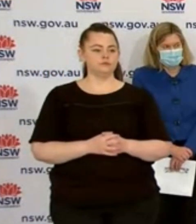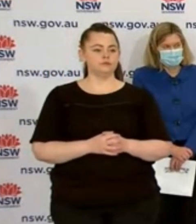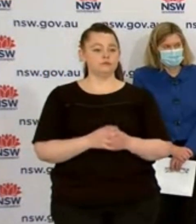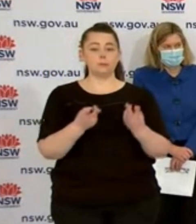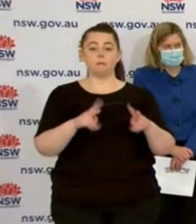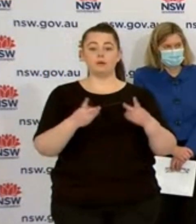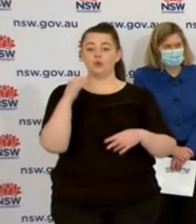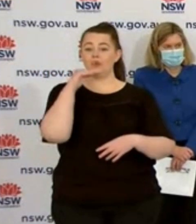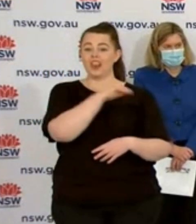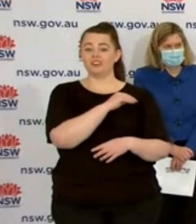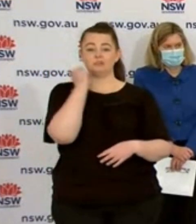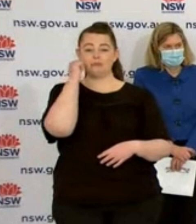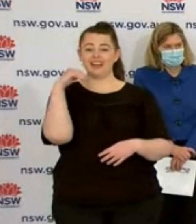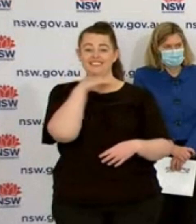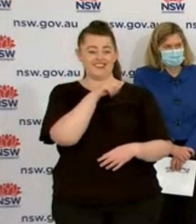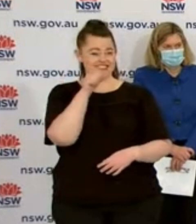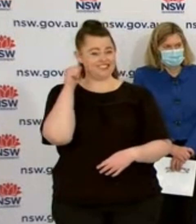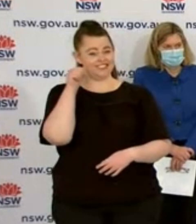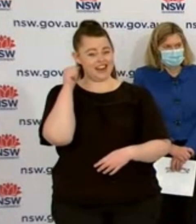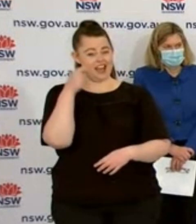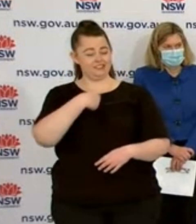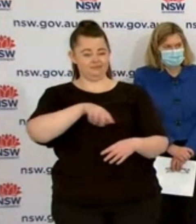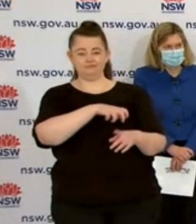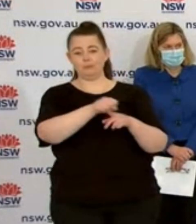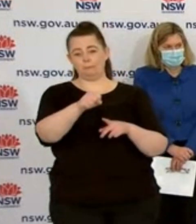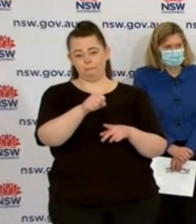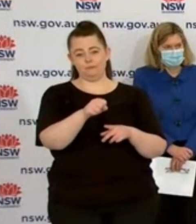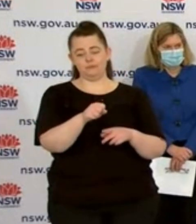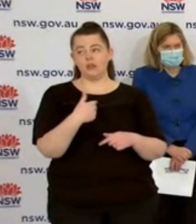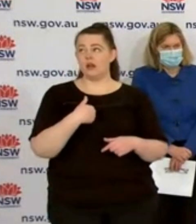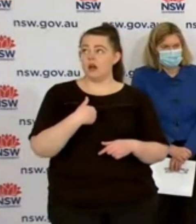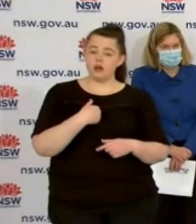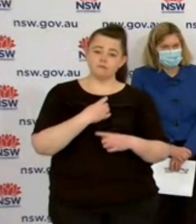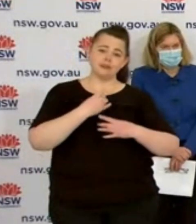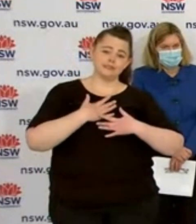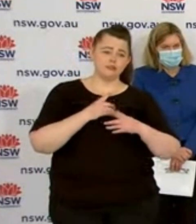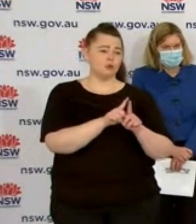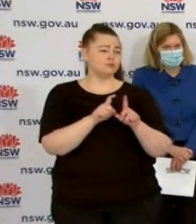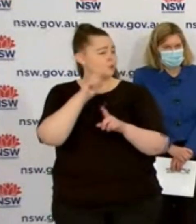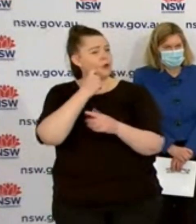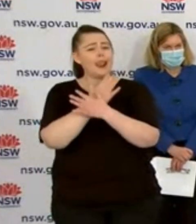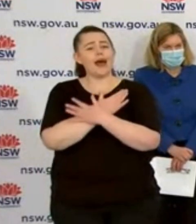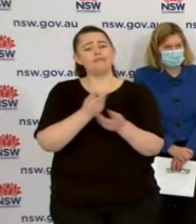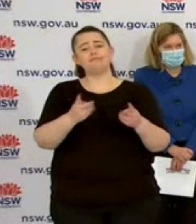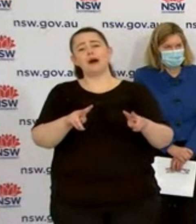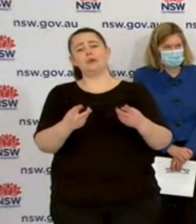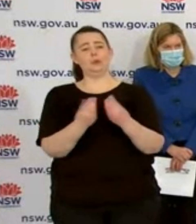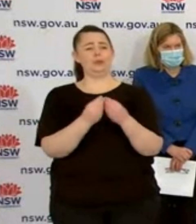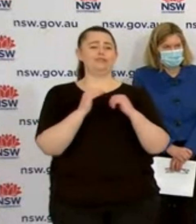at Blacktown yesterday. I would love to go to a barbecue lunch with my friends and family, but now is simply not the